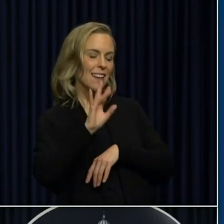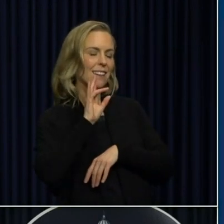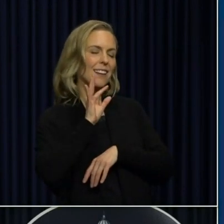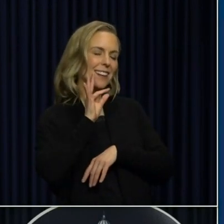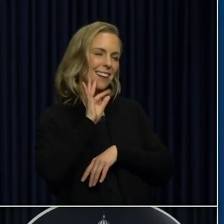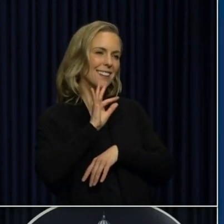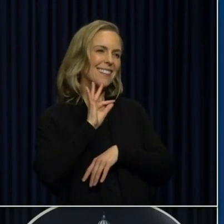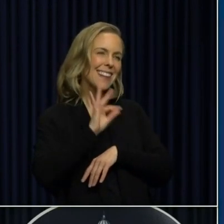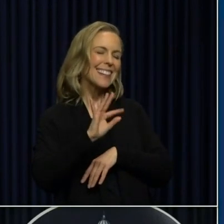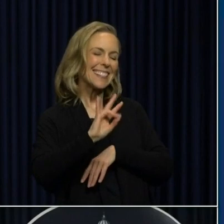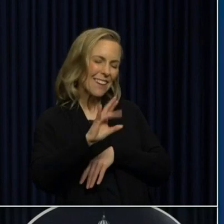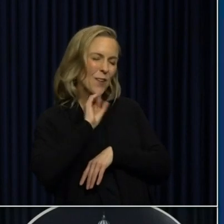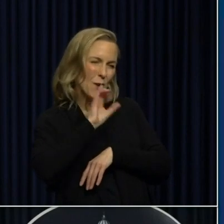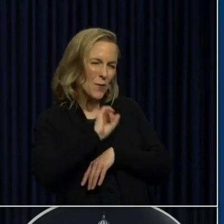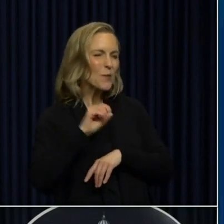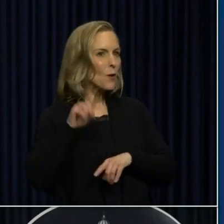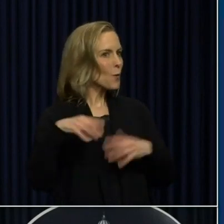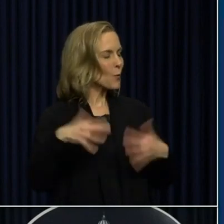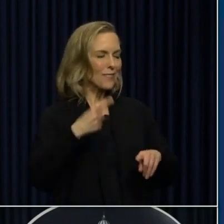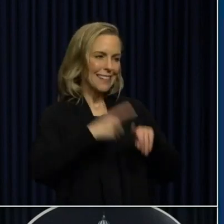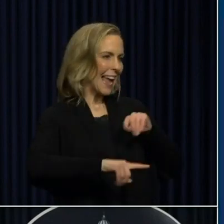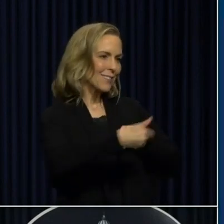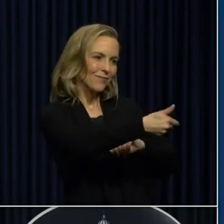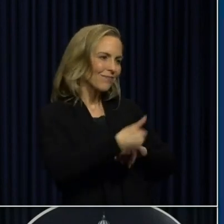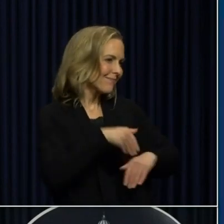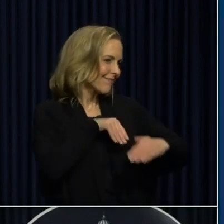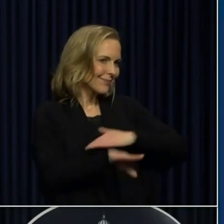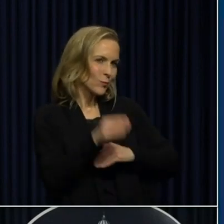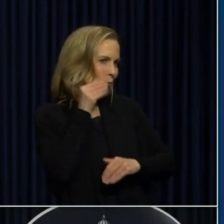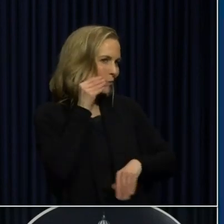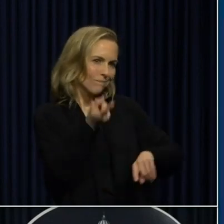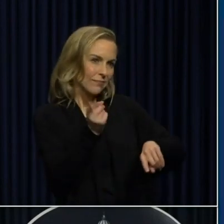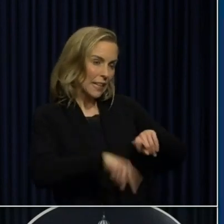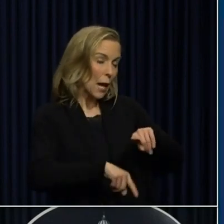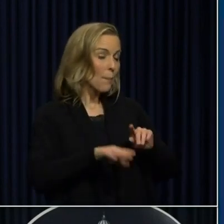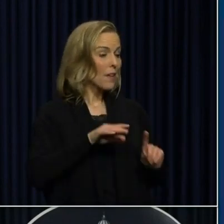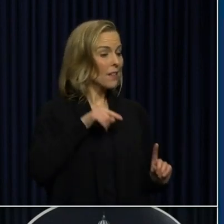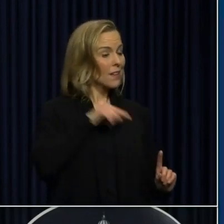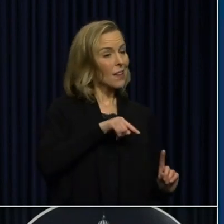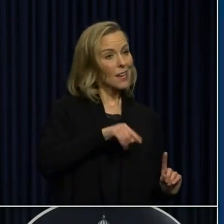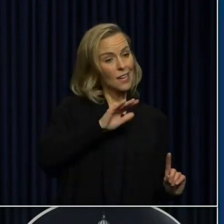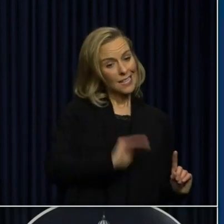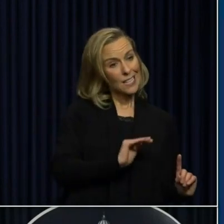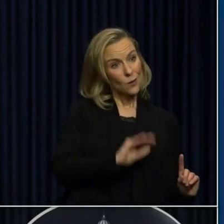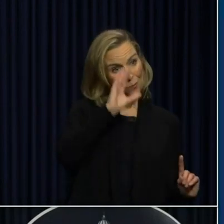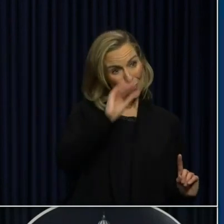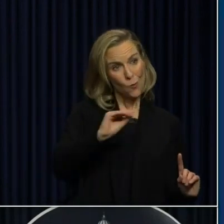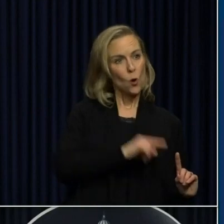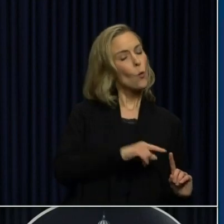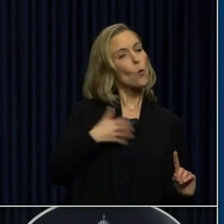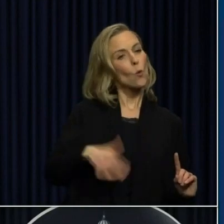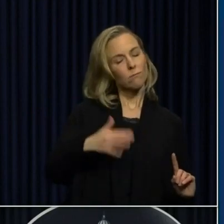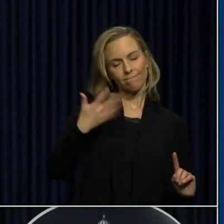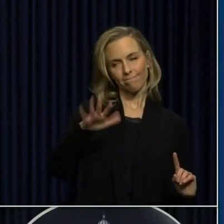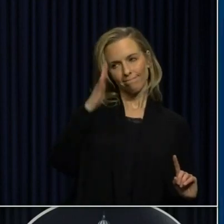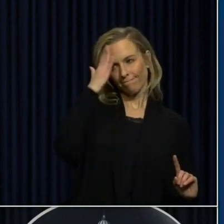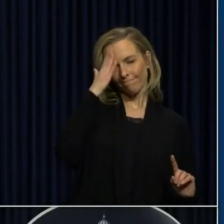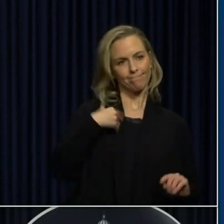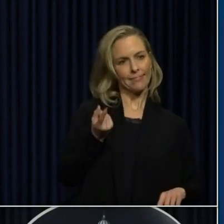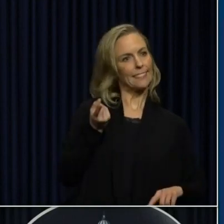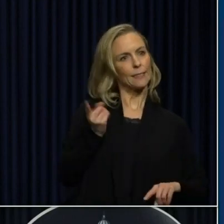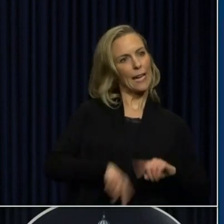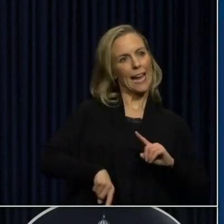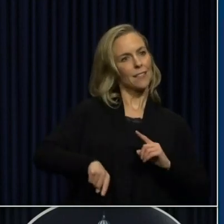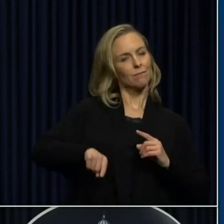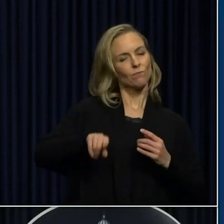but knowing that decision that grandson is making right now not to engage in social distancing